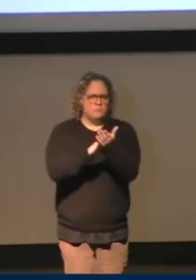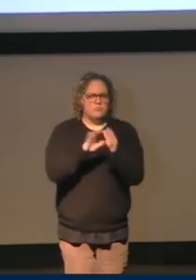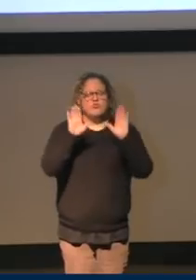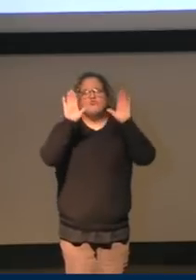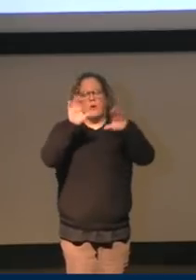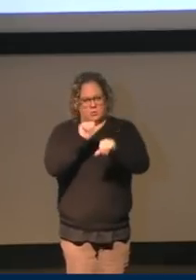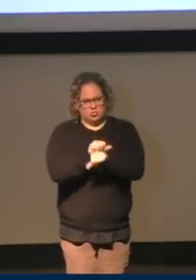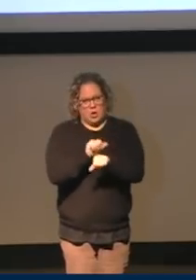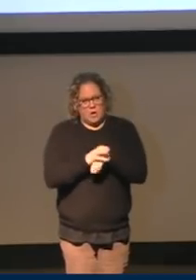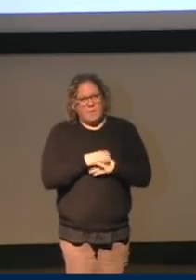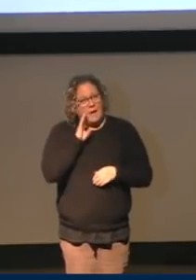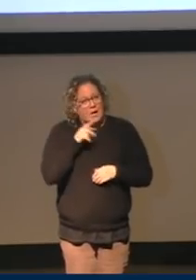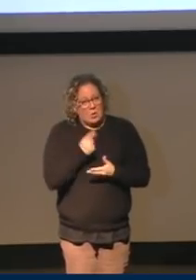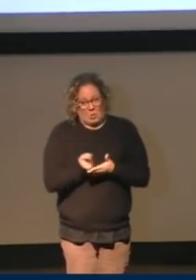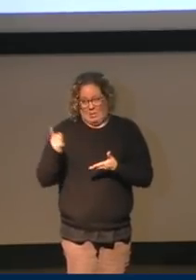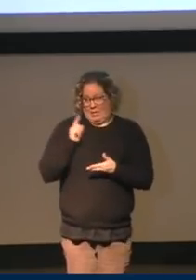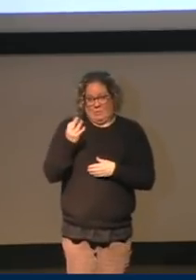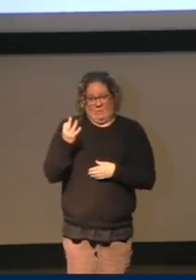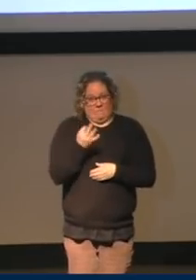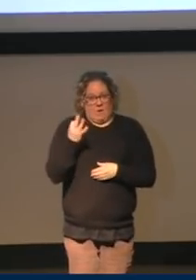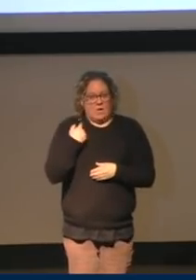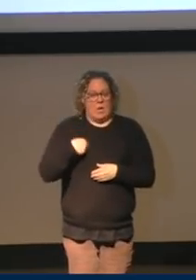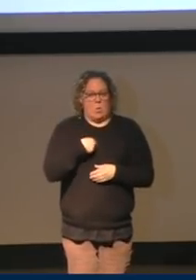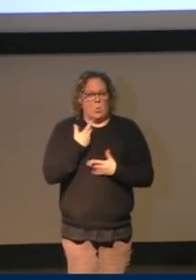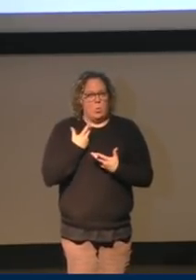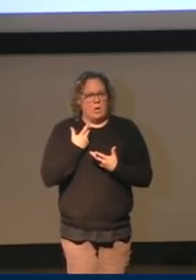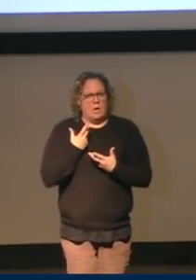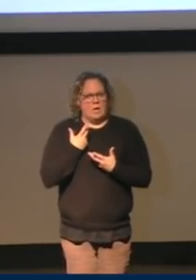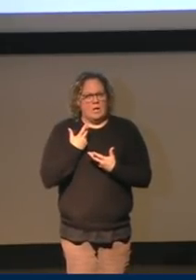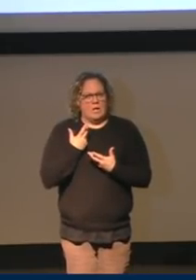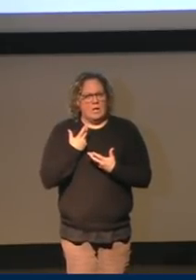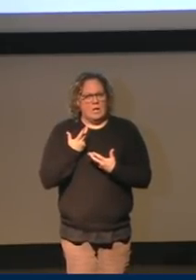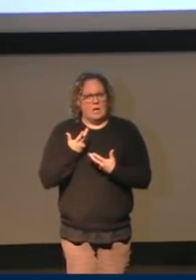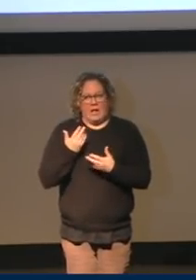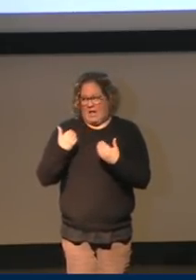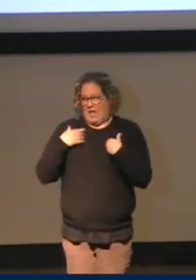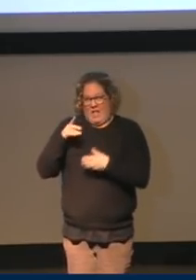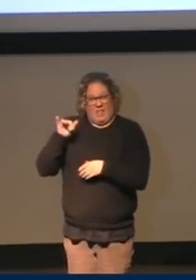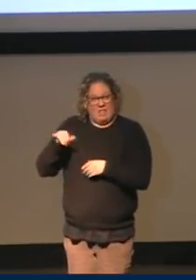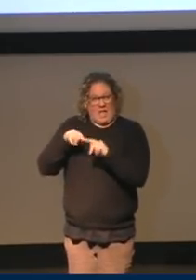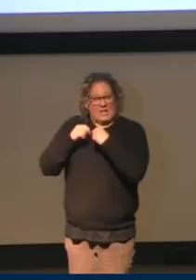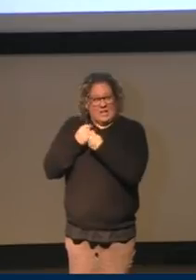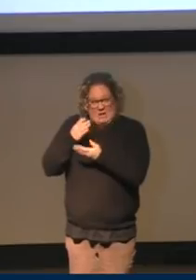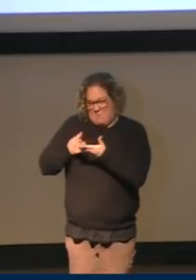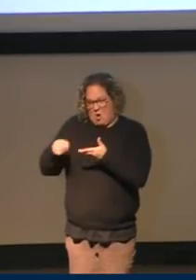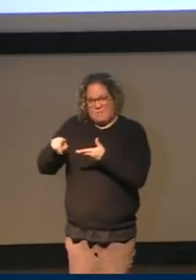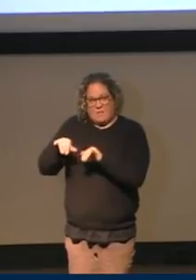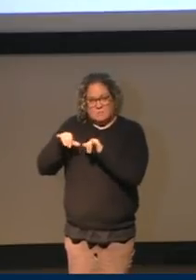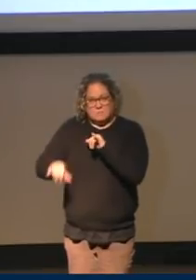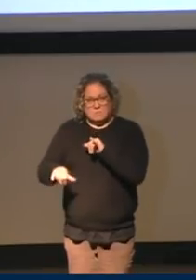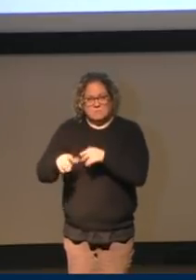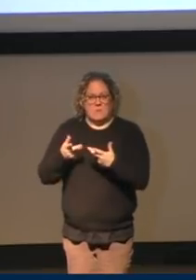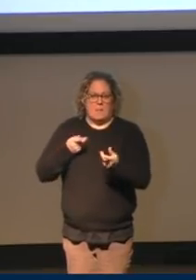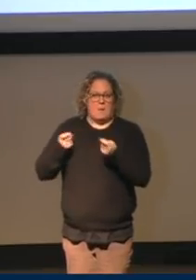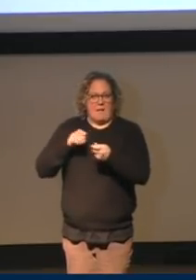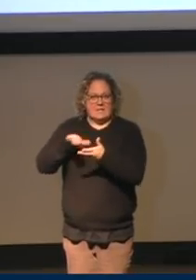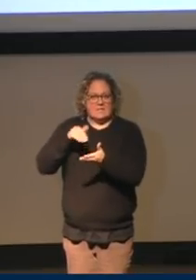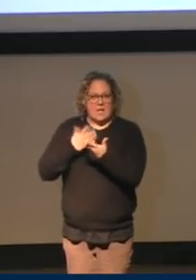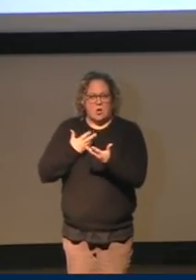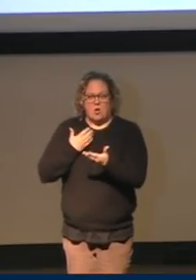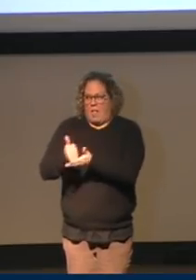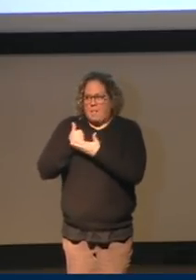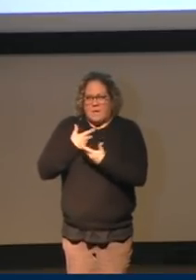Great job. I know last Friday, we kept part of that team here till 9 o'clock at night in the command center, helping us move patients